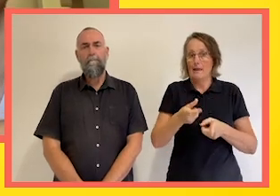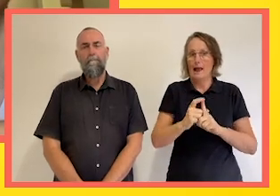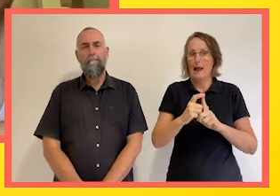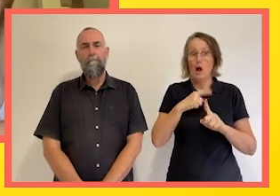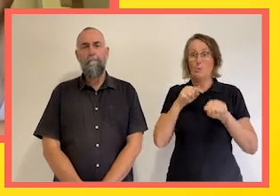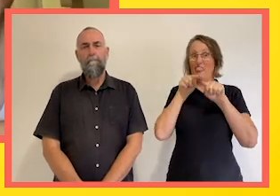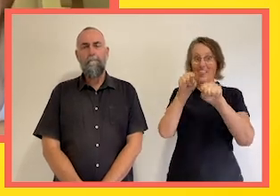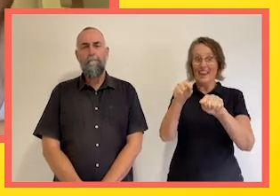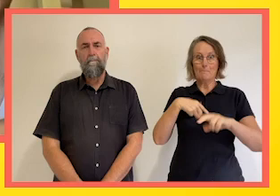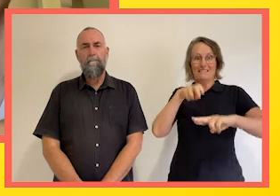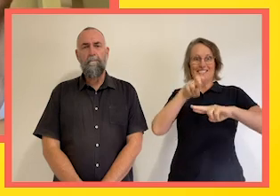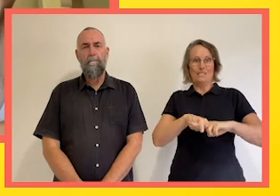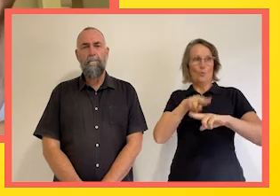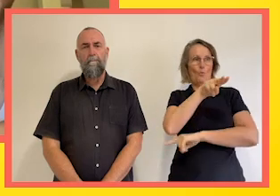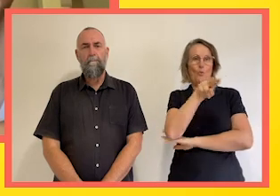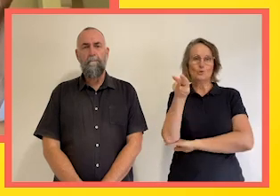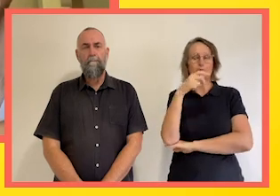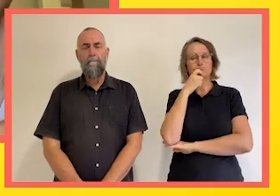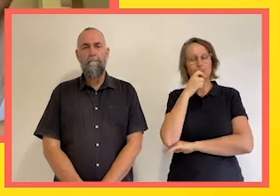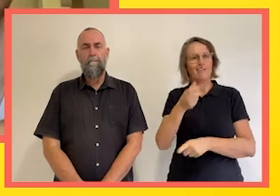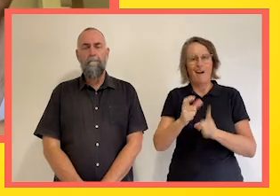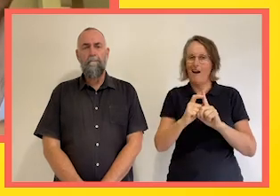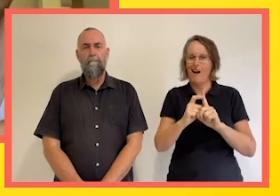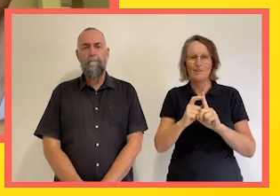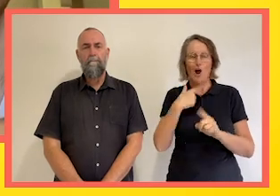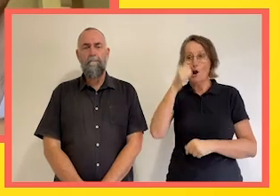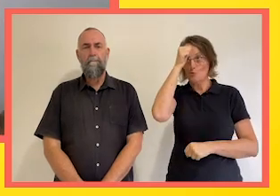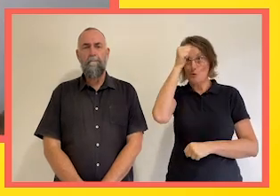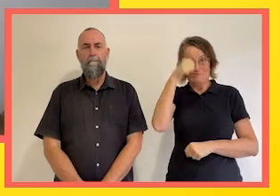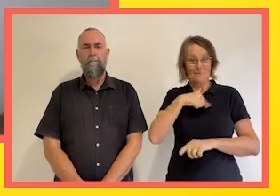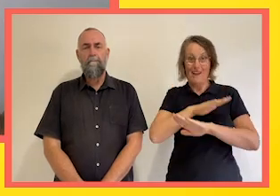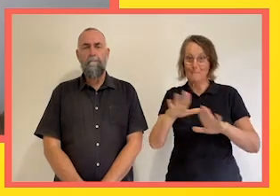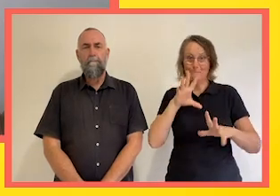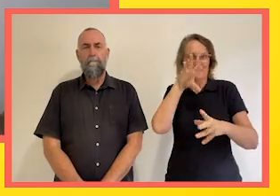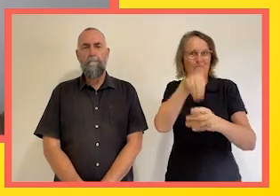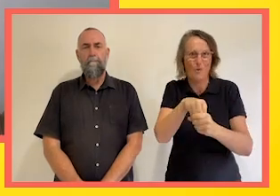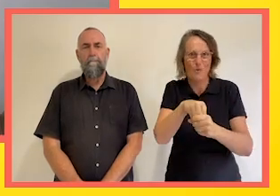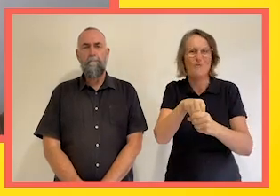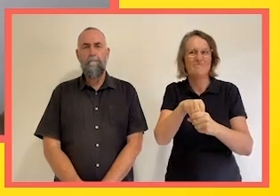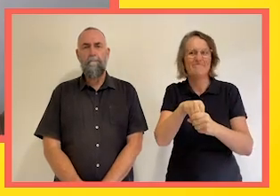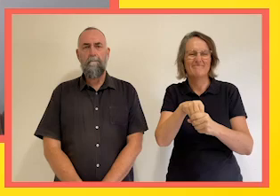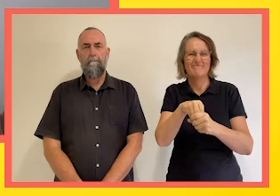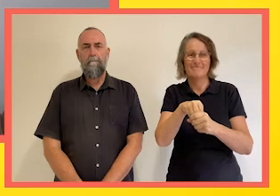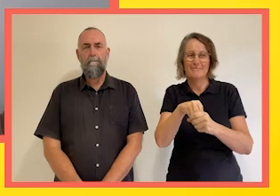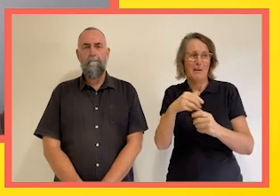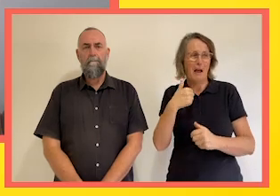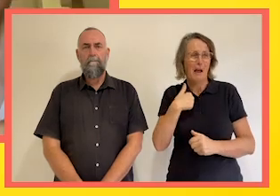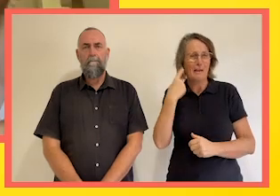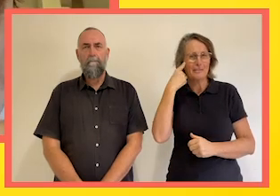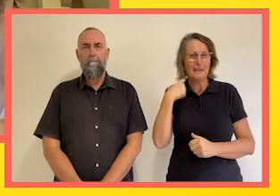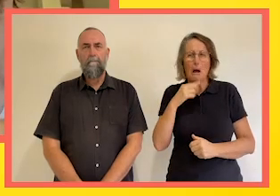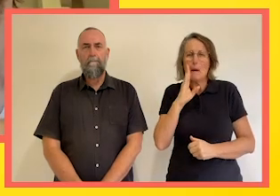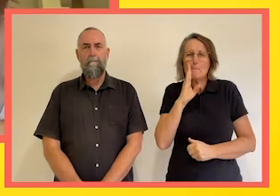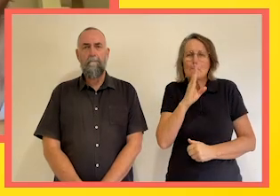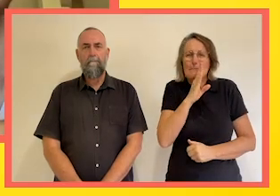was really tough being there, watching the races and just knowing I wasn't allowed only by